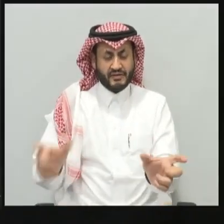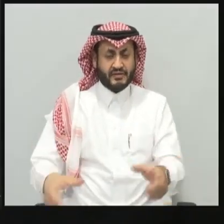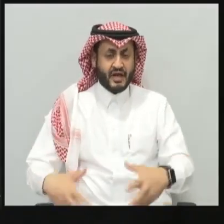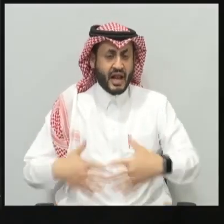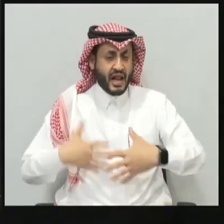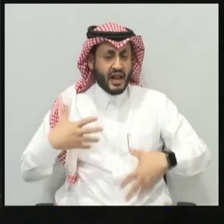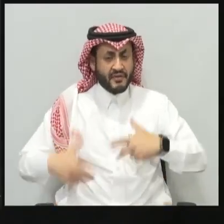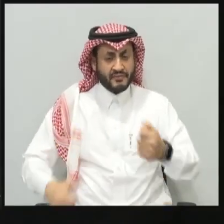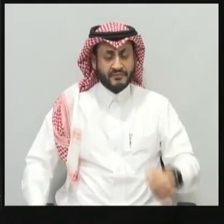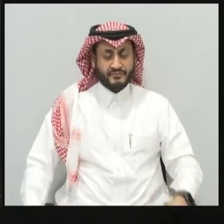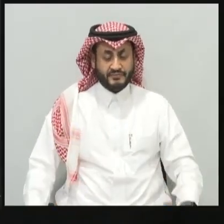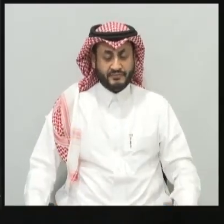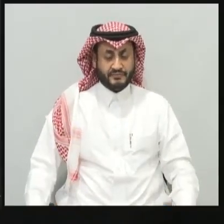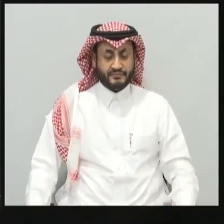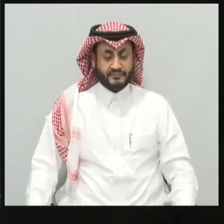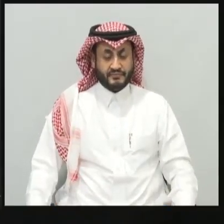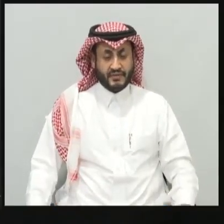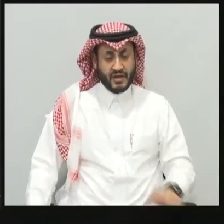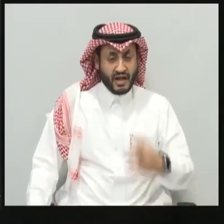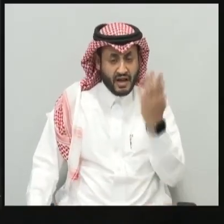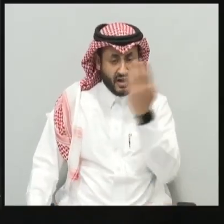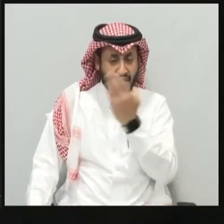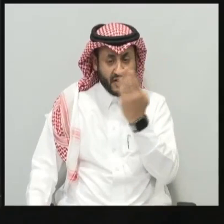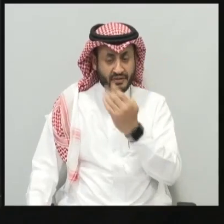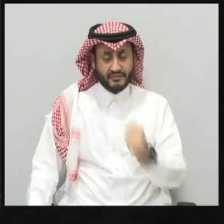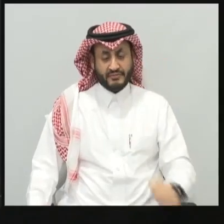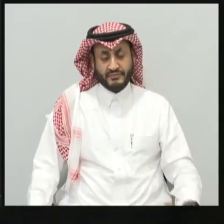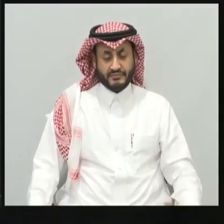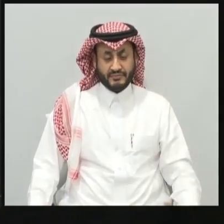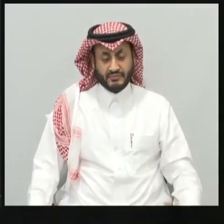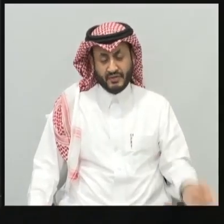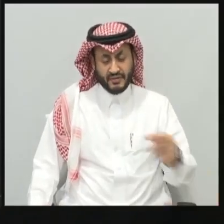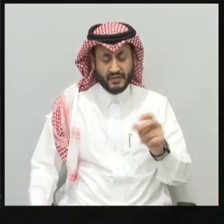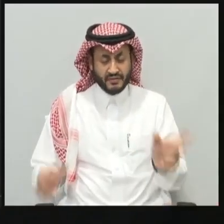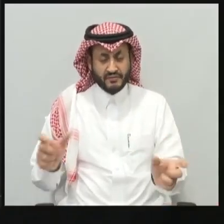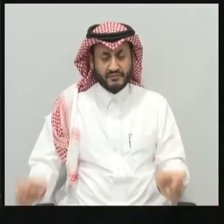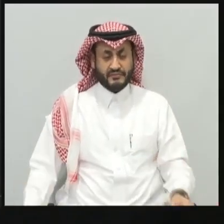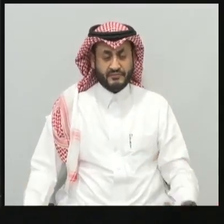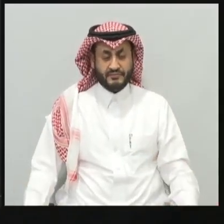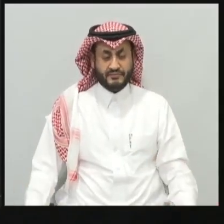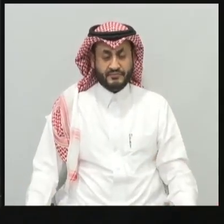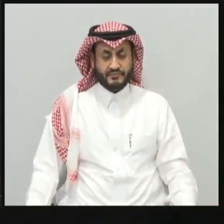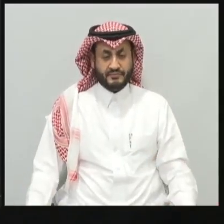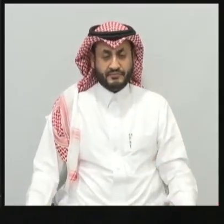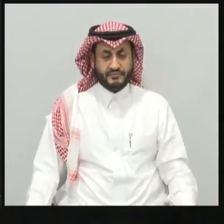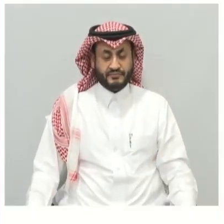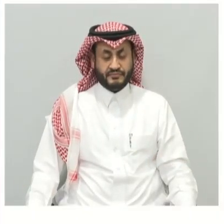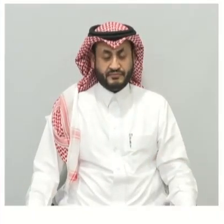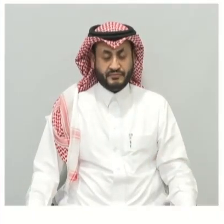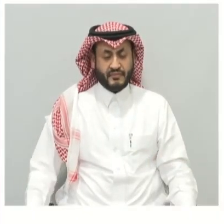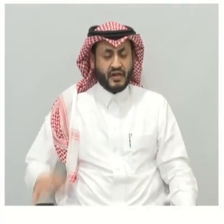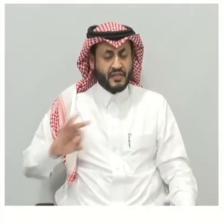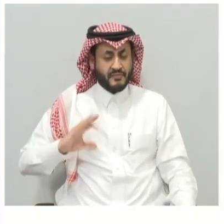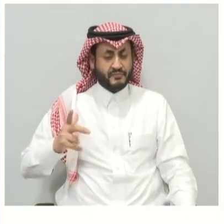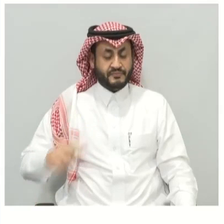interests. Let's read about those two men, and then we will talk about their interest. So